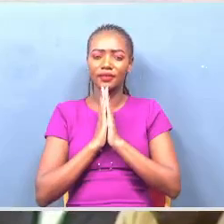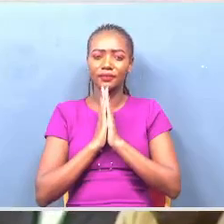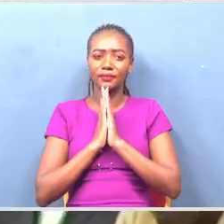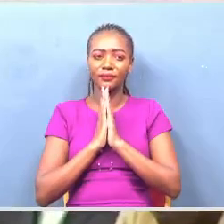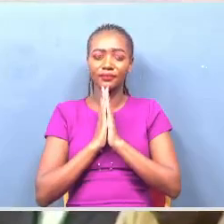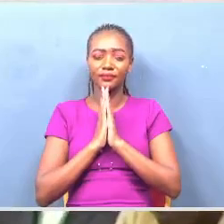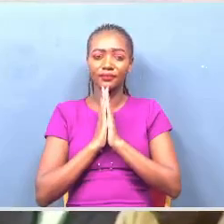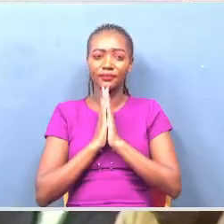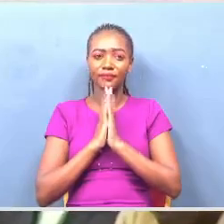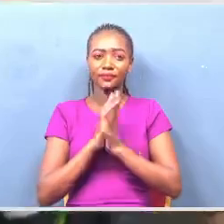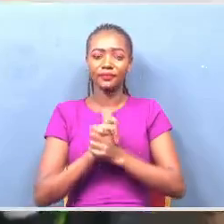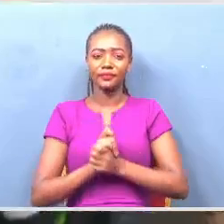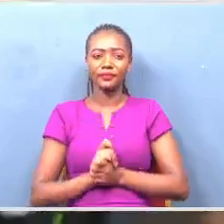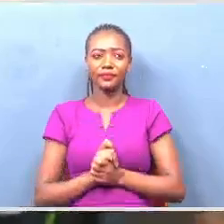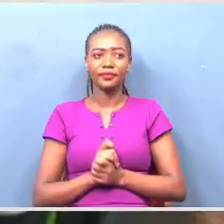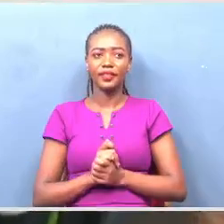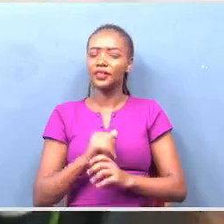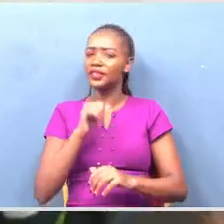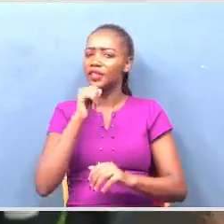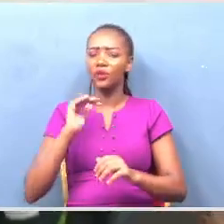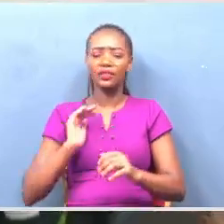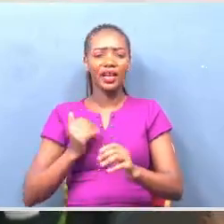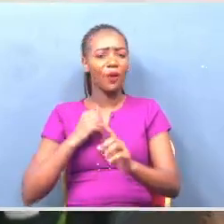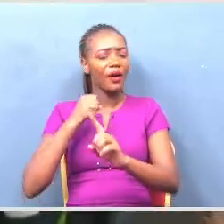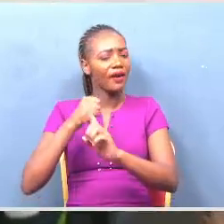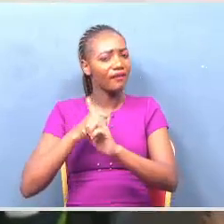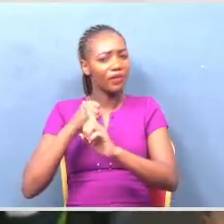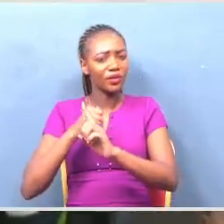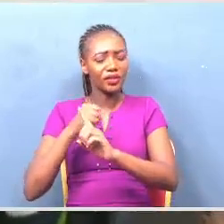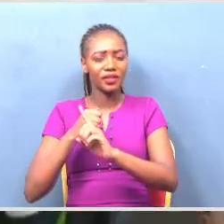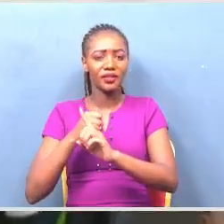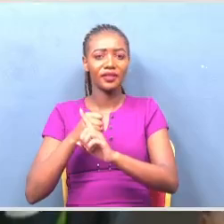It is not our effort.